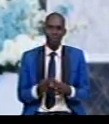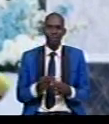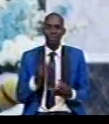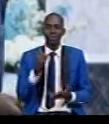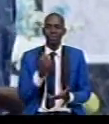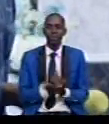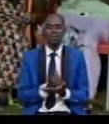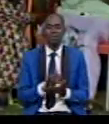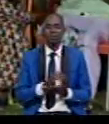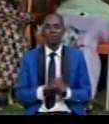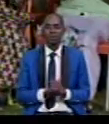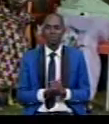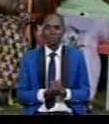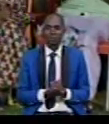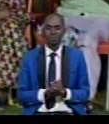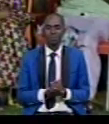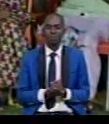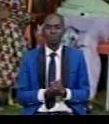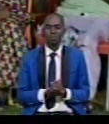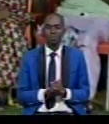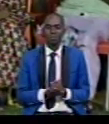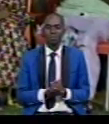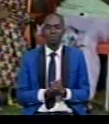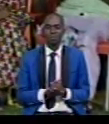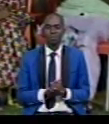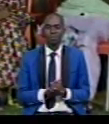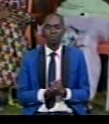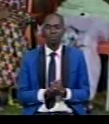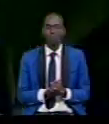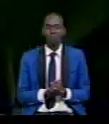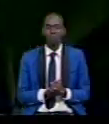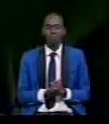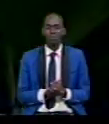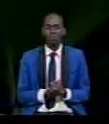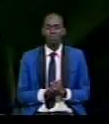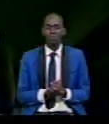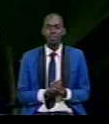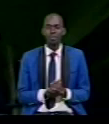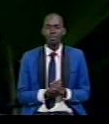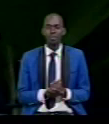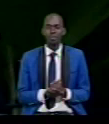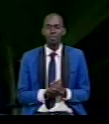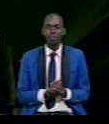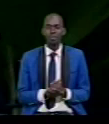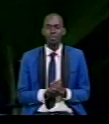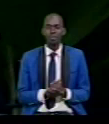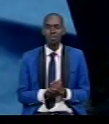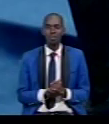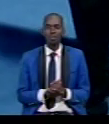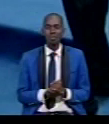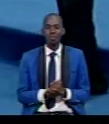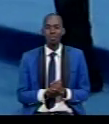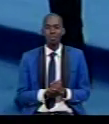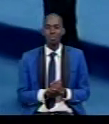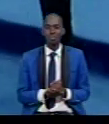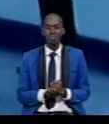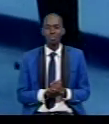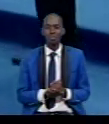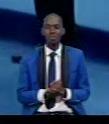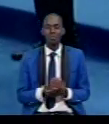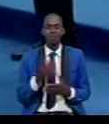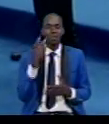again, bend again, bend again. Bend again. Bend like this. Yes,